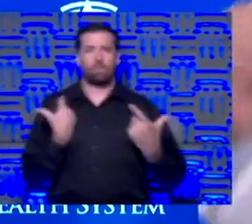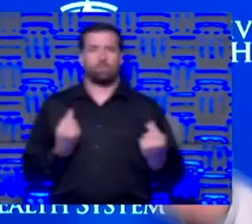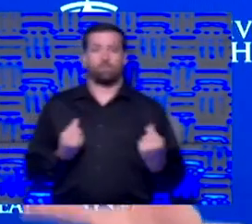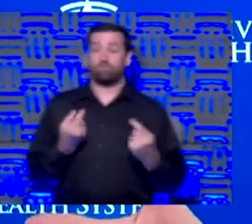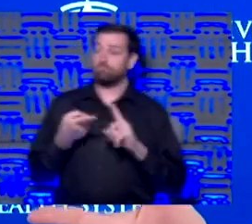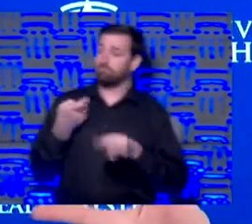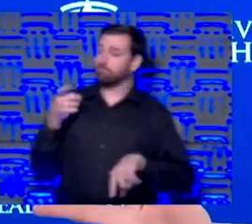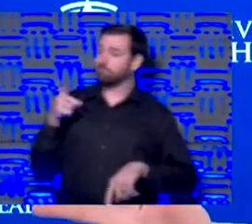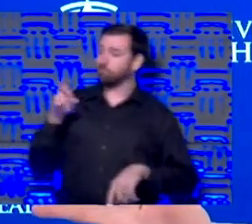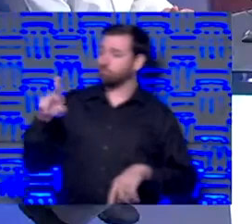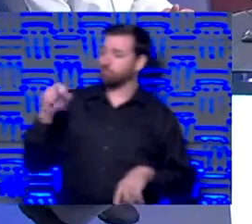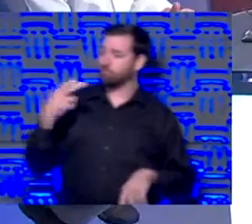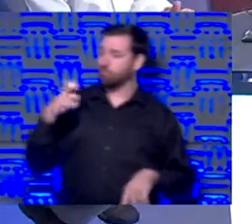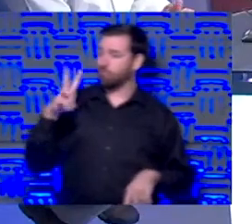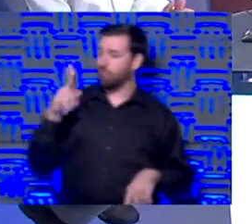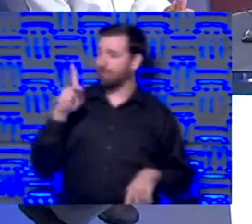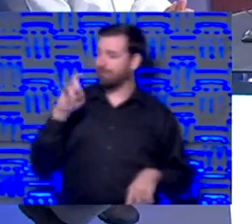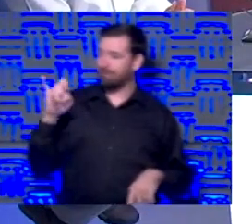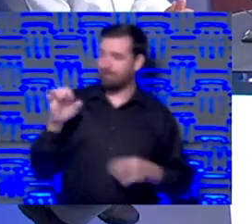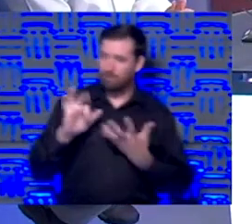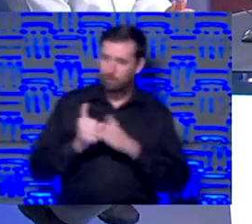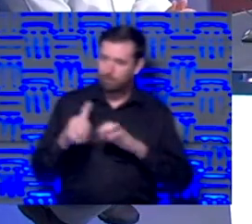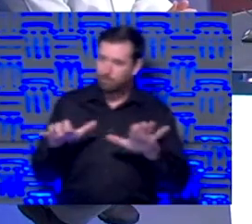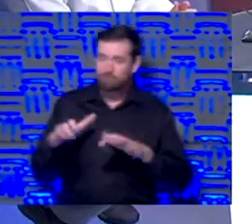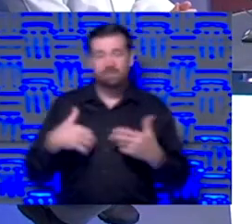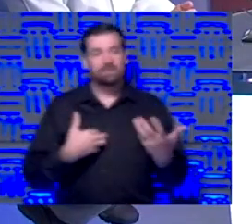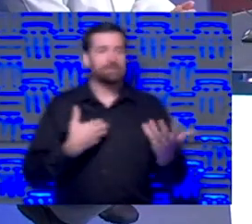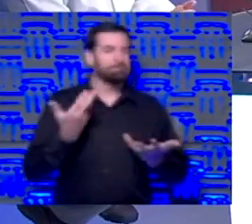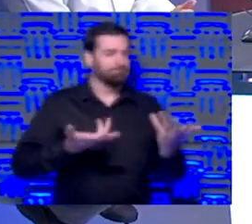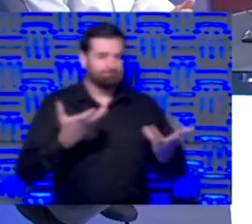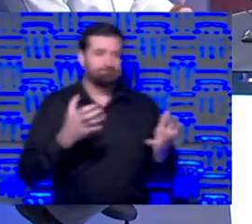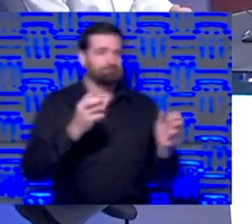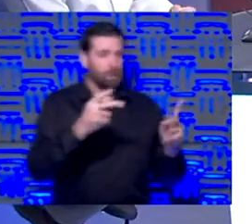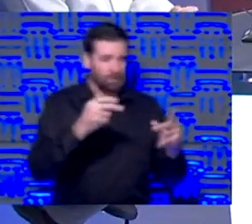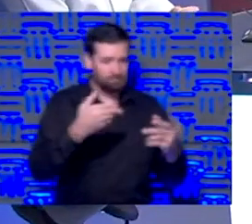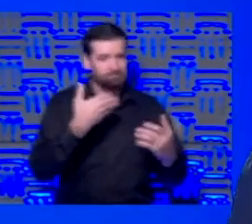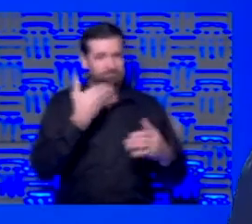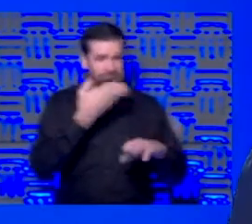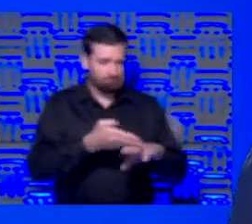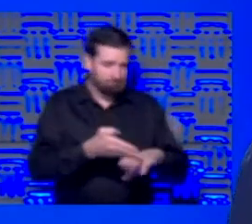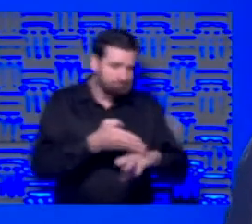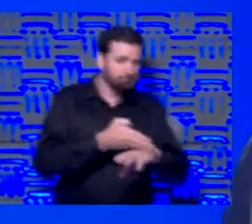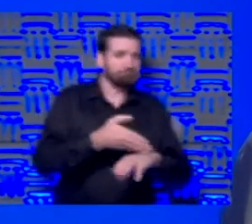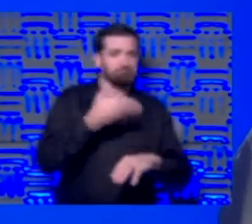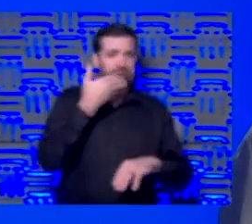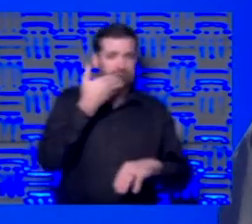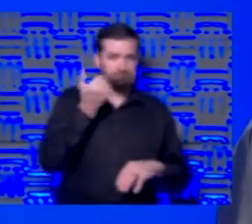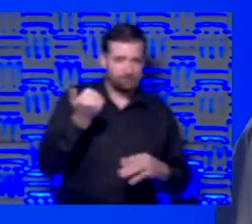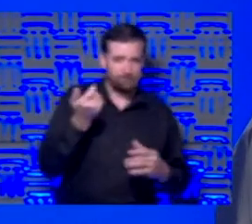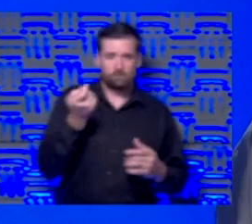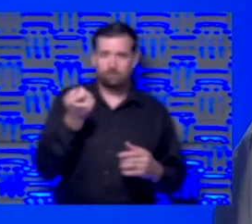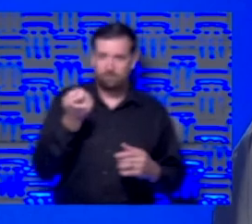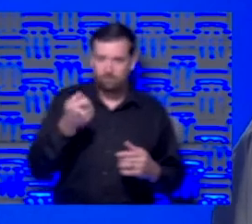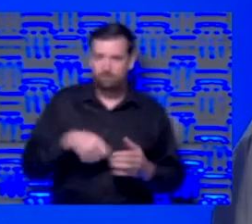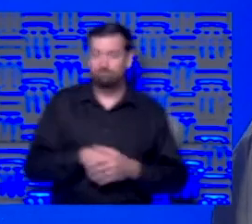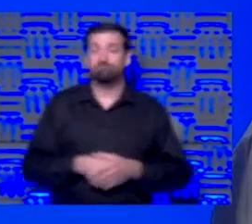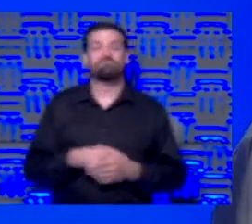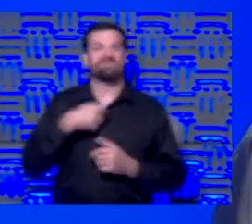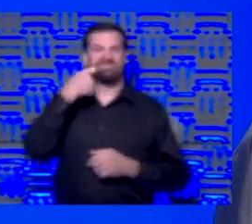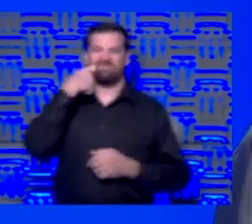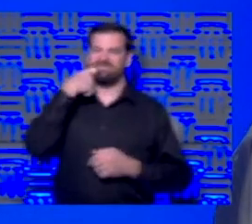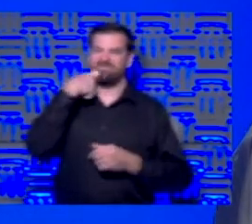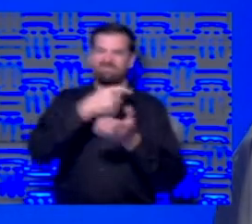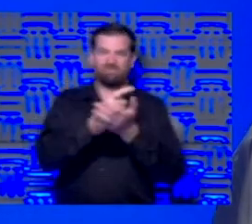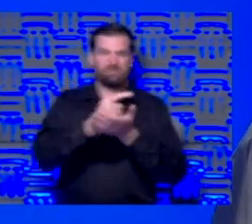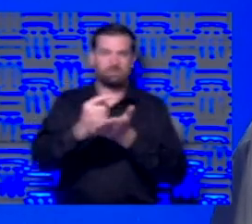Dr. Yeah. Hawkeye, hi. How are we doing today? We're okay. We're better than we were. So we had kind of recently in the past